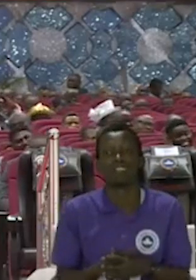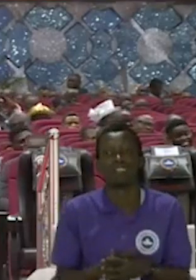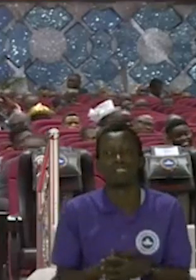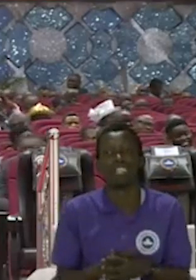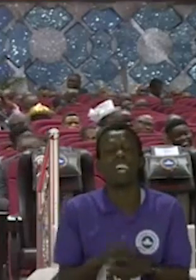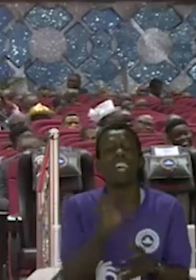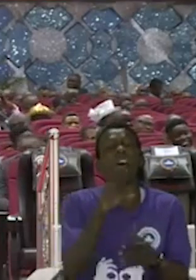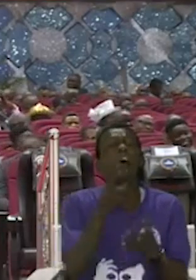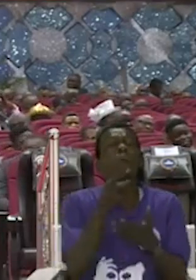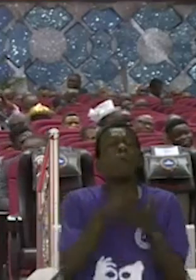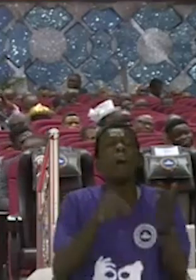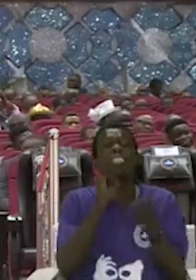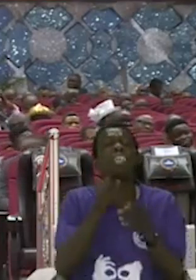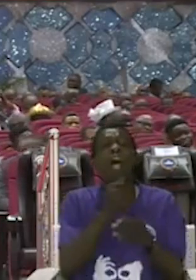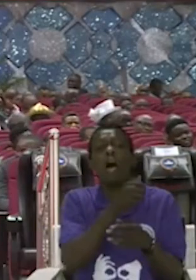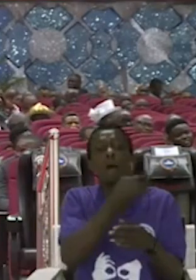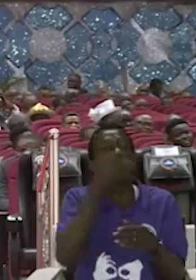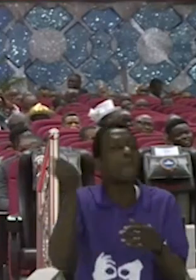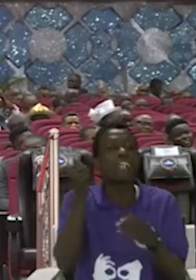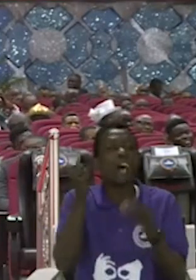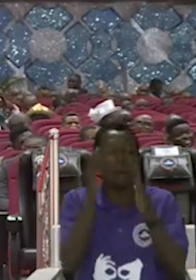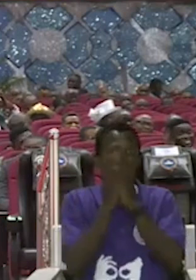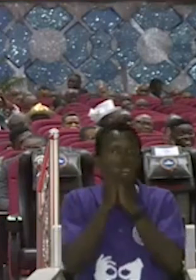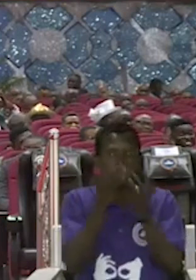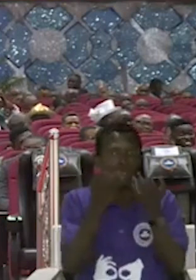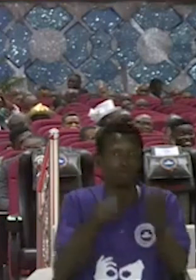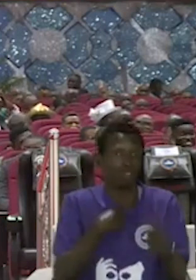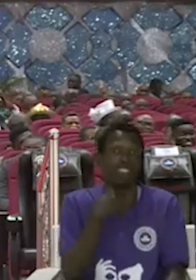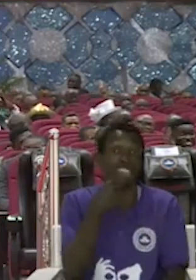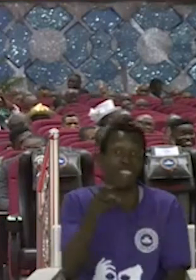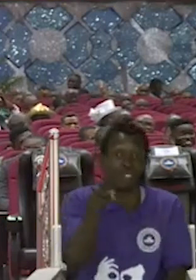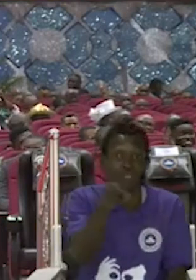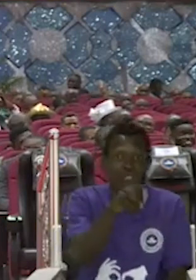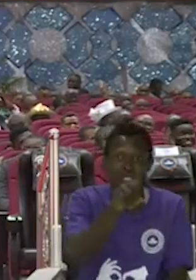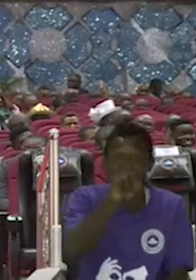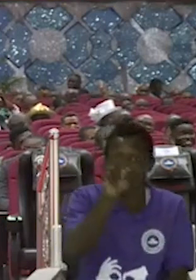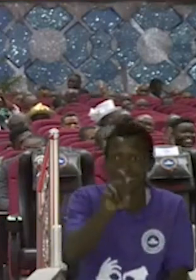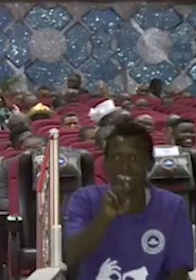What is the better prayer? You want me to tell you?